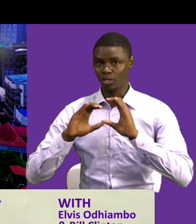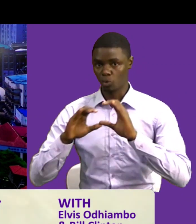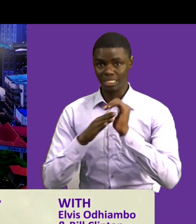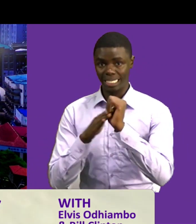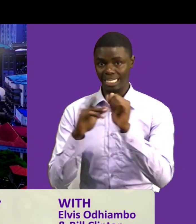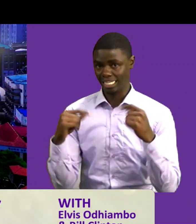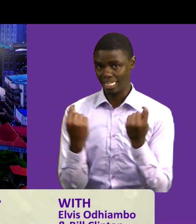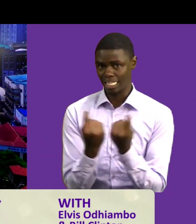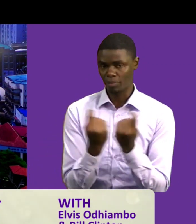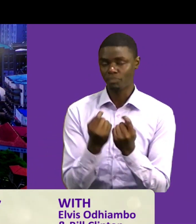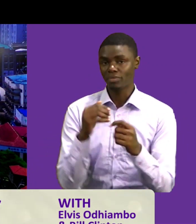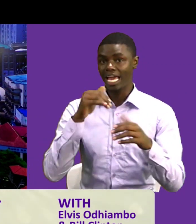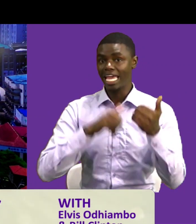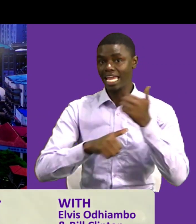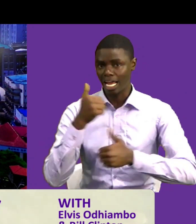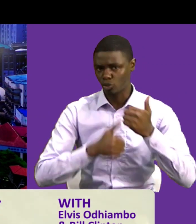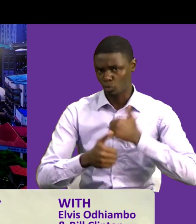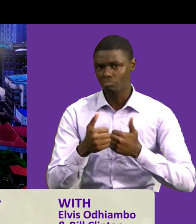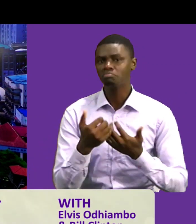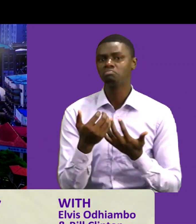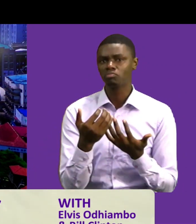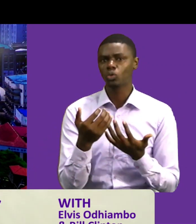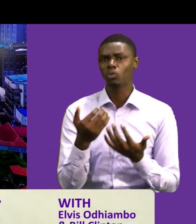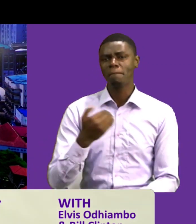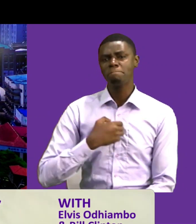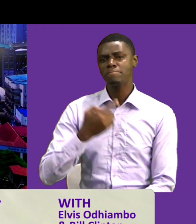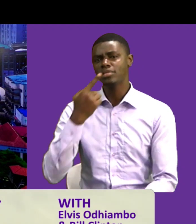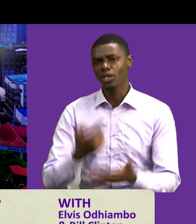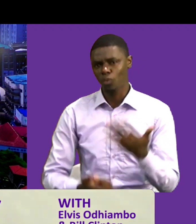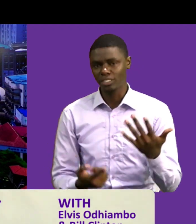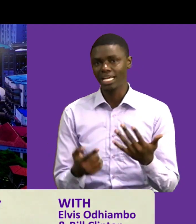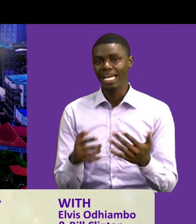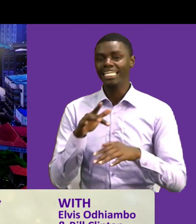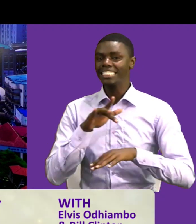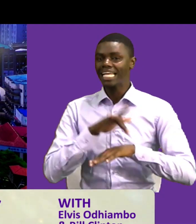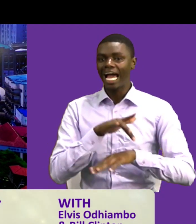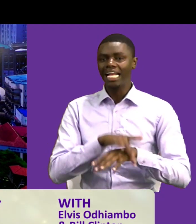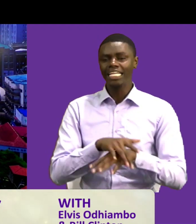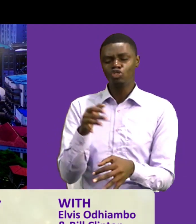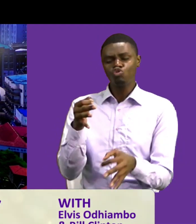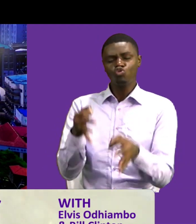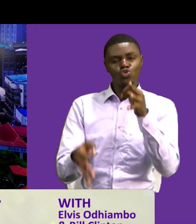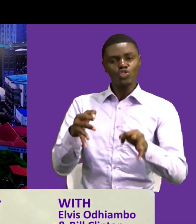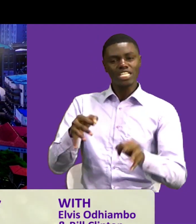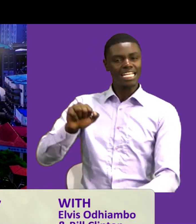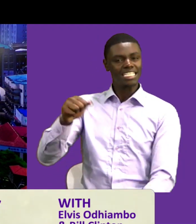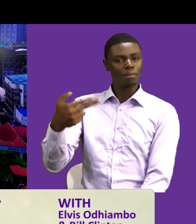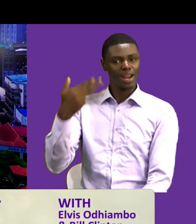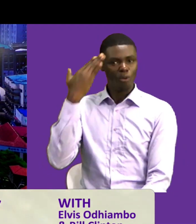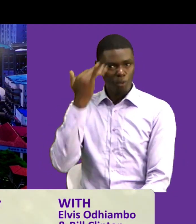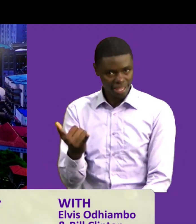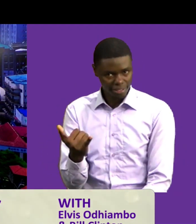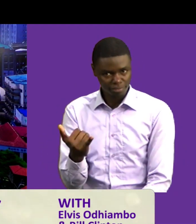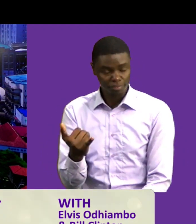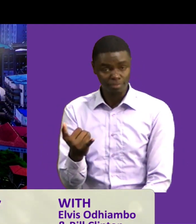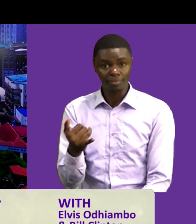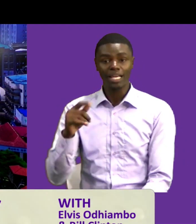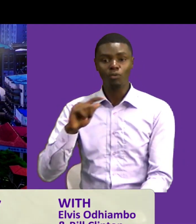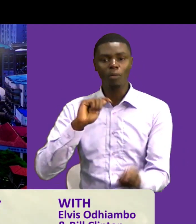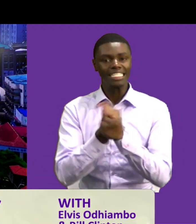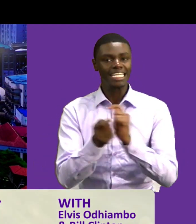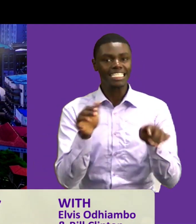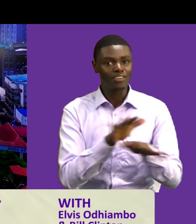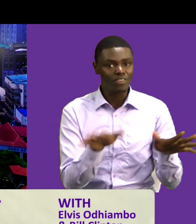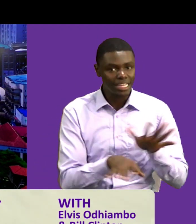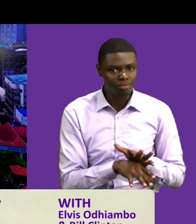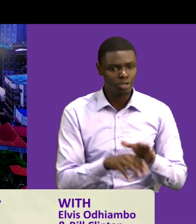team in action. So I would say it is early to judge Shabana, because they changed